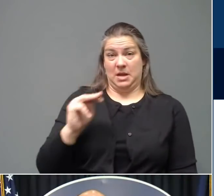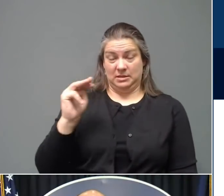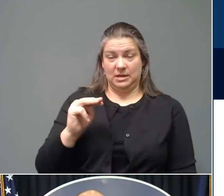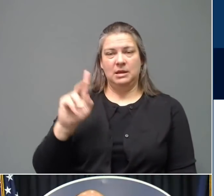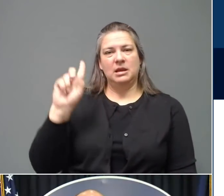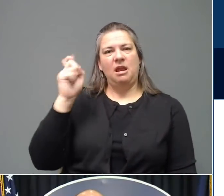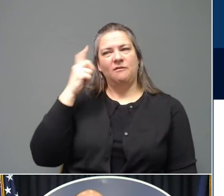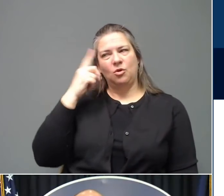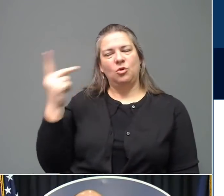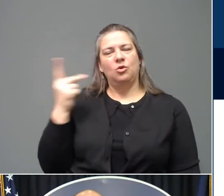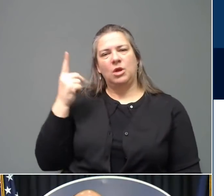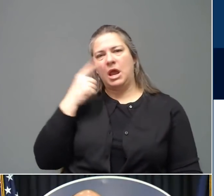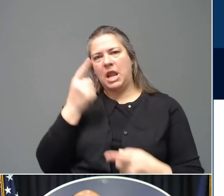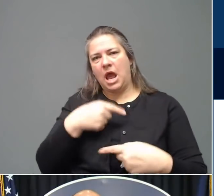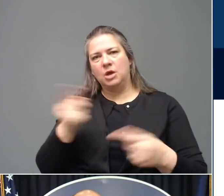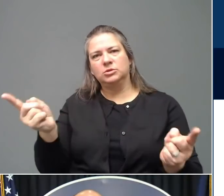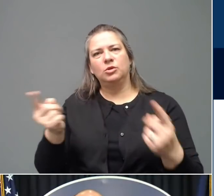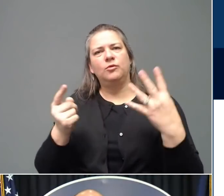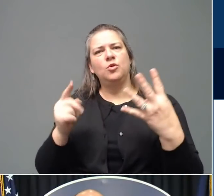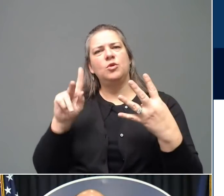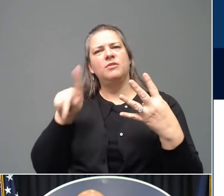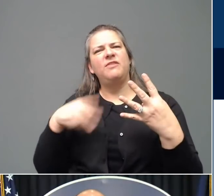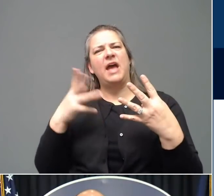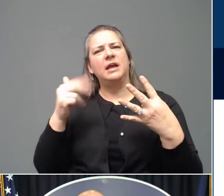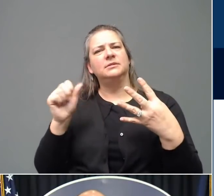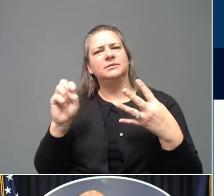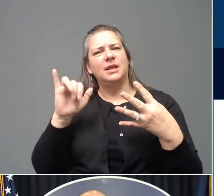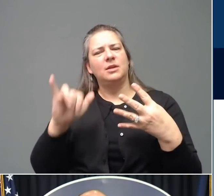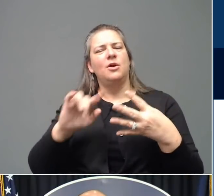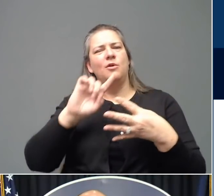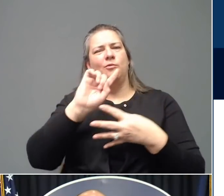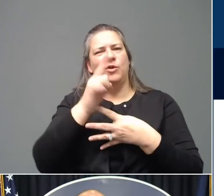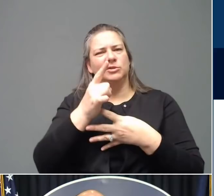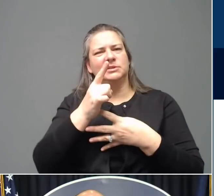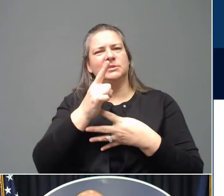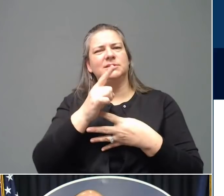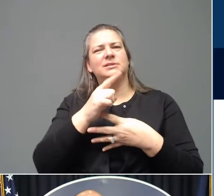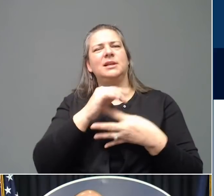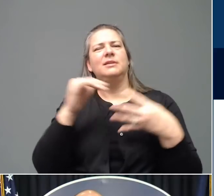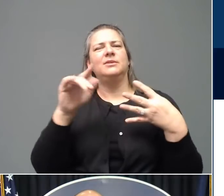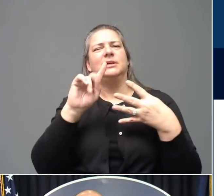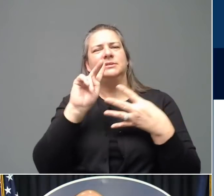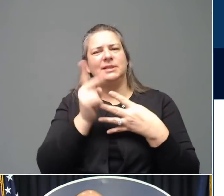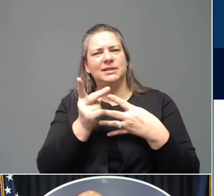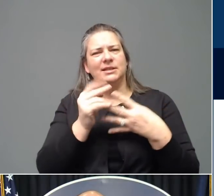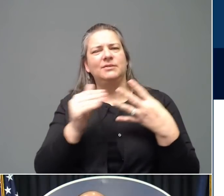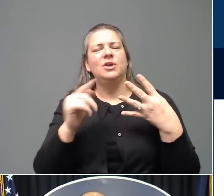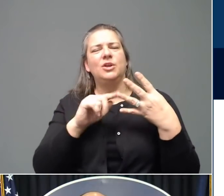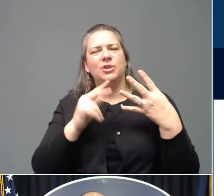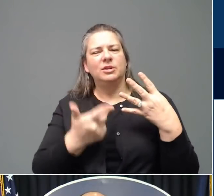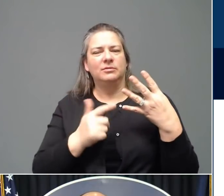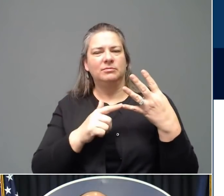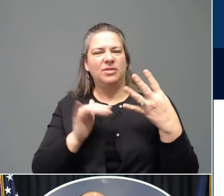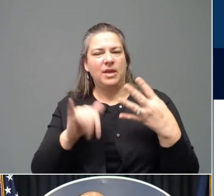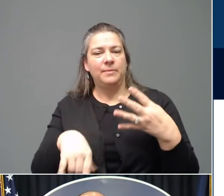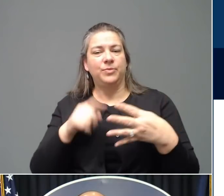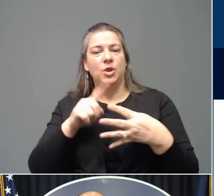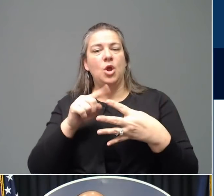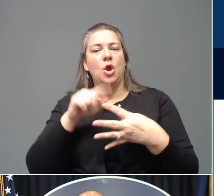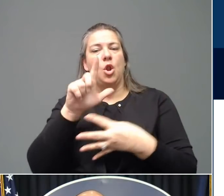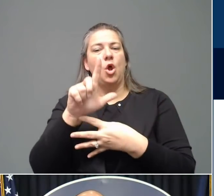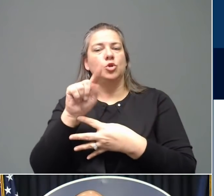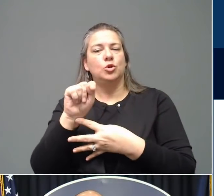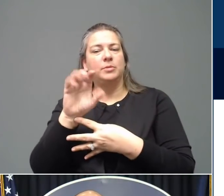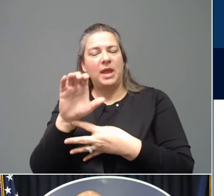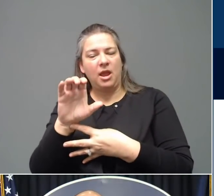phases for the vaccine rollout in Kentucky. Phase 1A, healthcare workers and long-term care facility residents. Phase